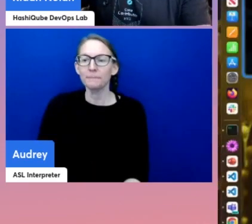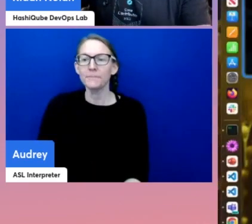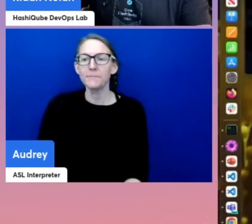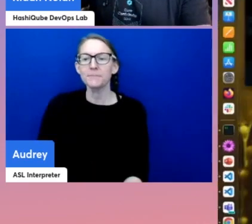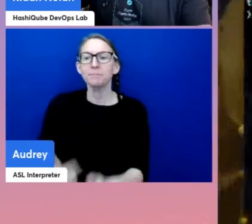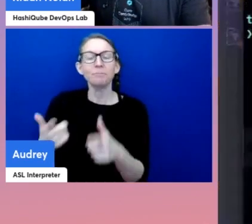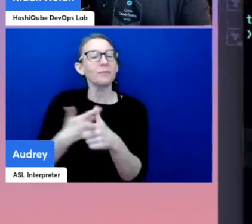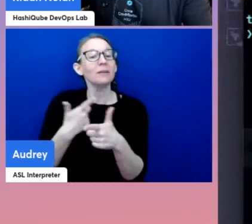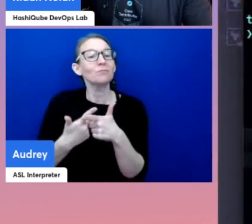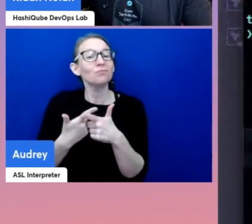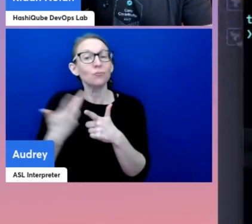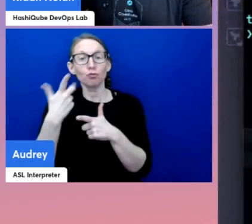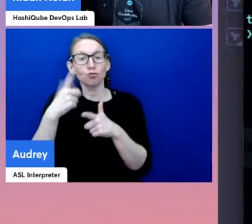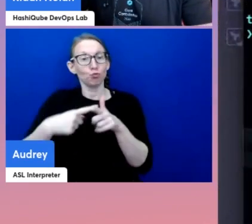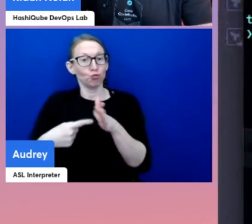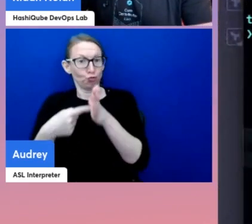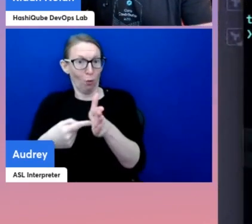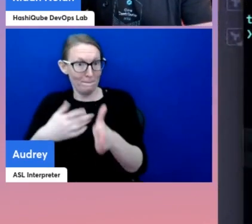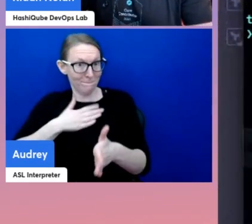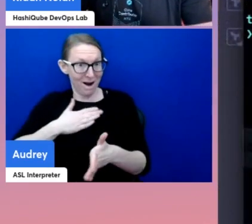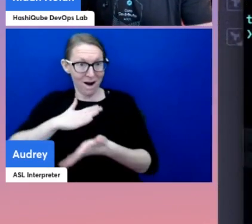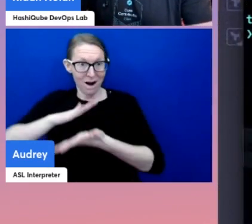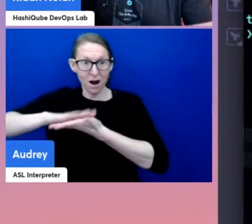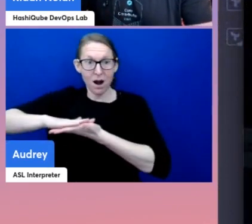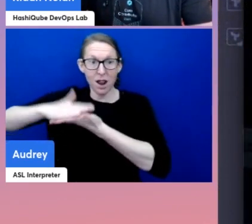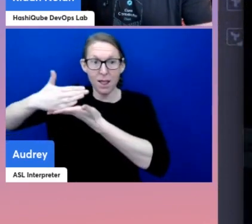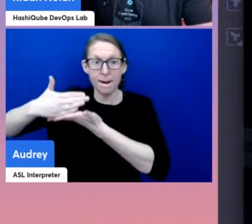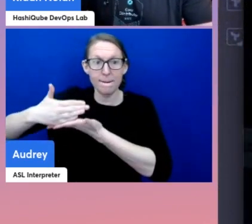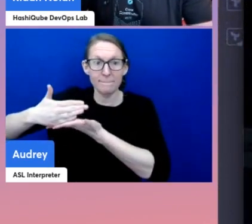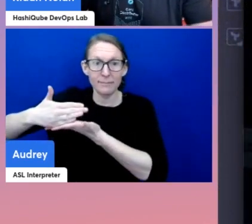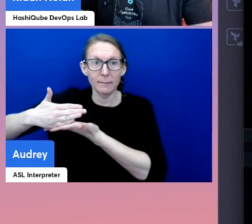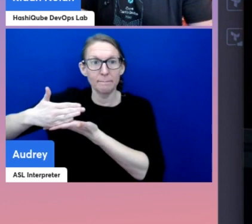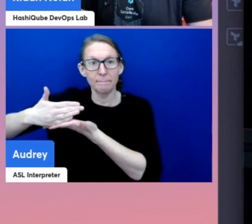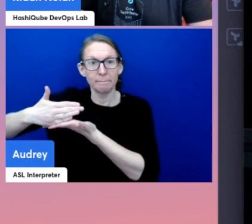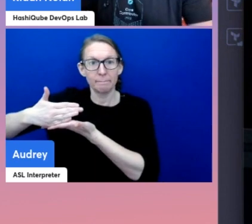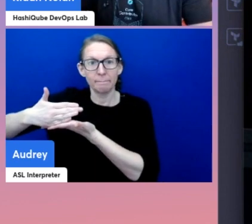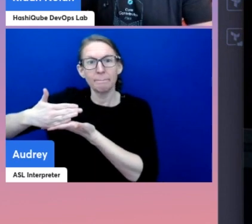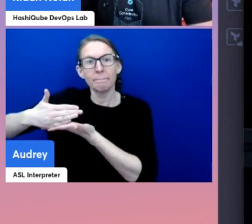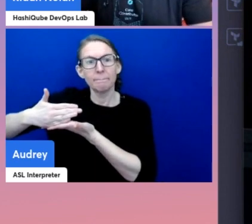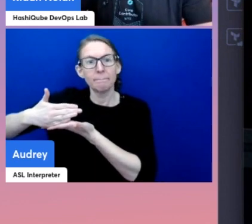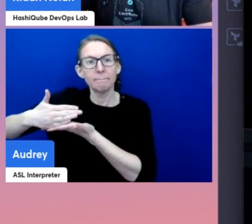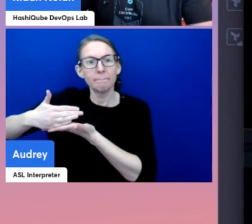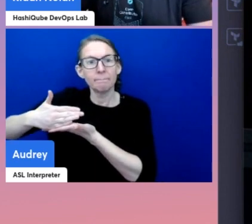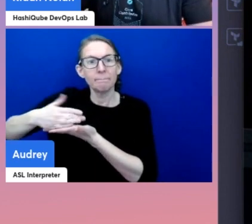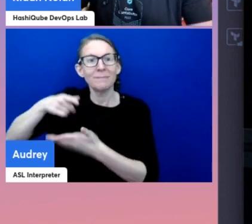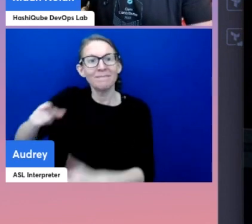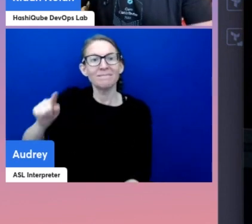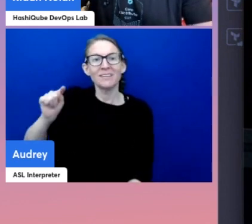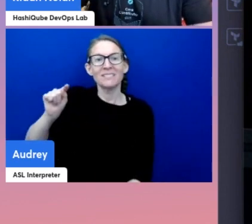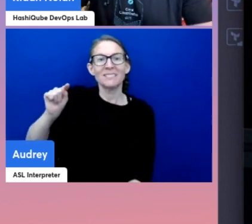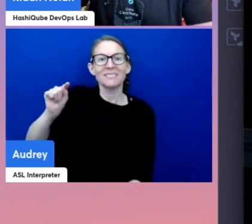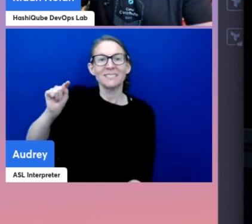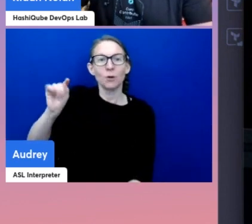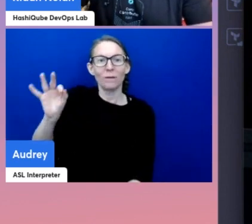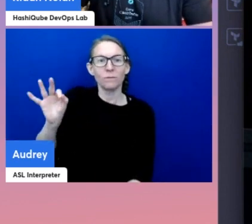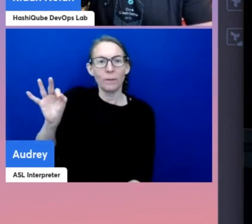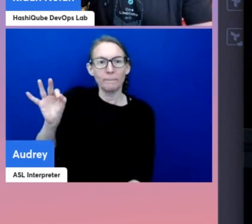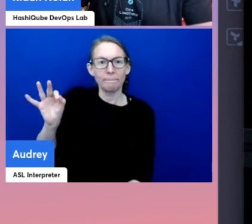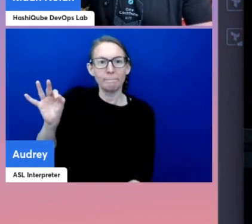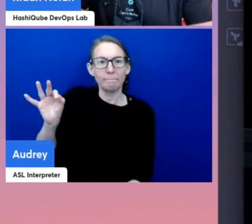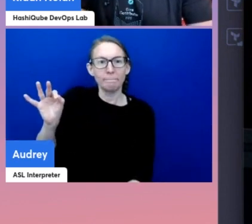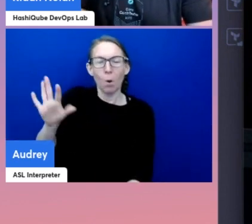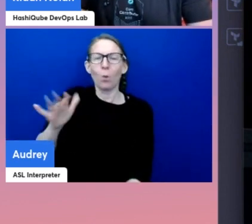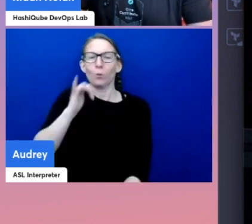that on my own laptop, if I just clear this, if I go Terraform,